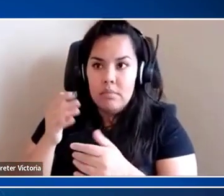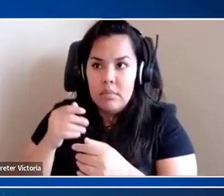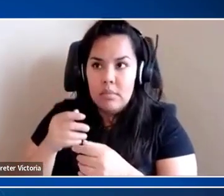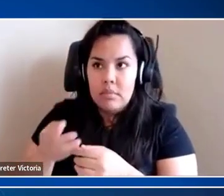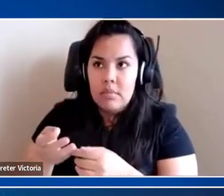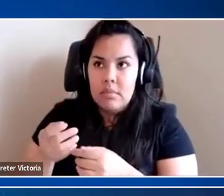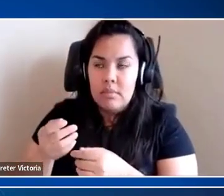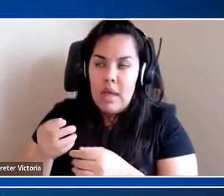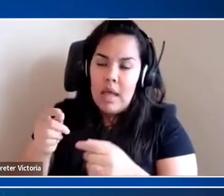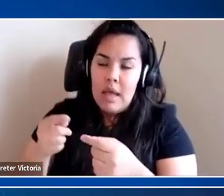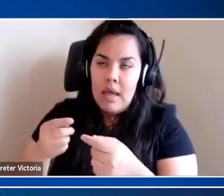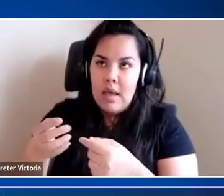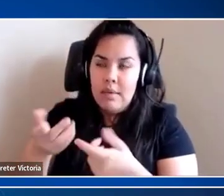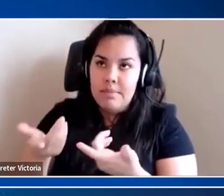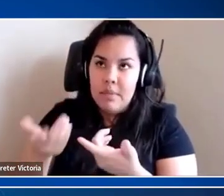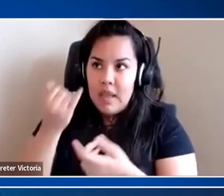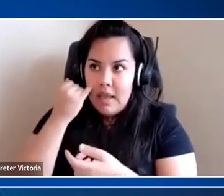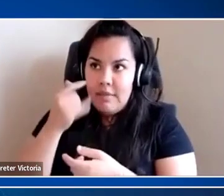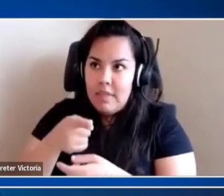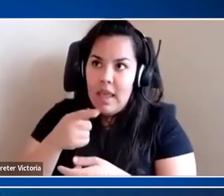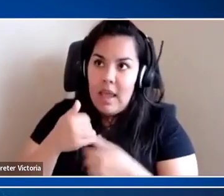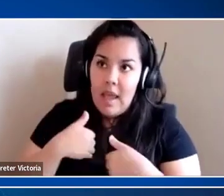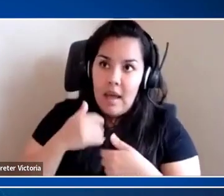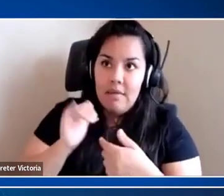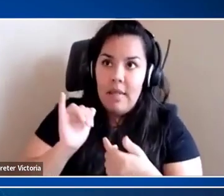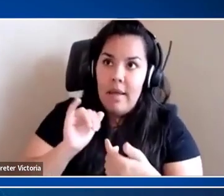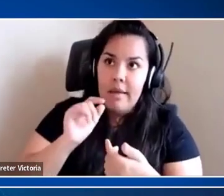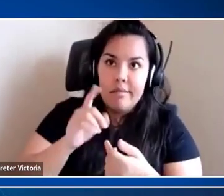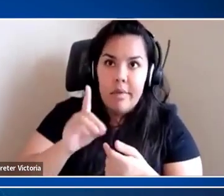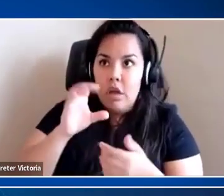papers published, because they probably haven't had the time to do that.